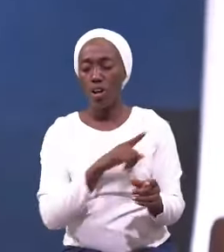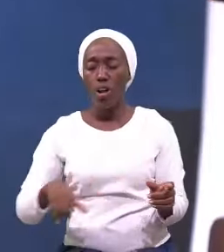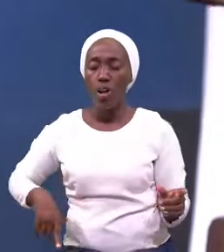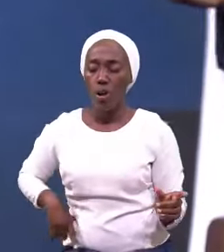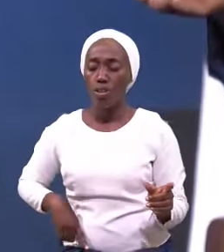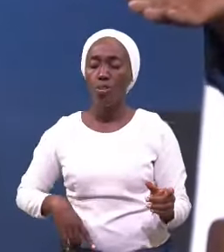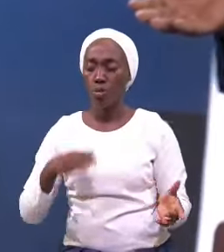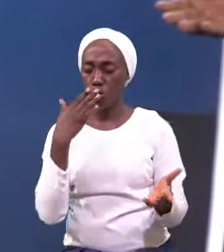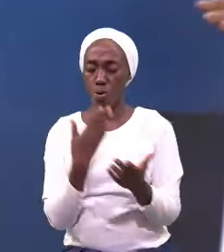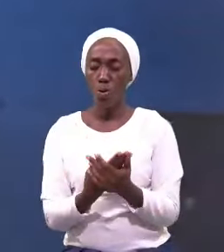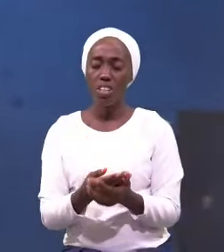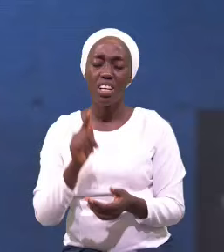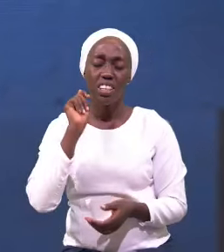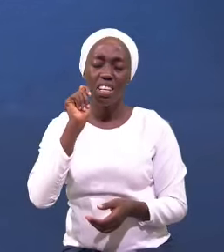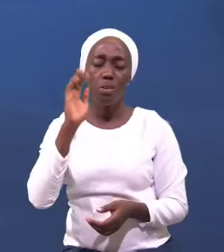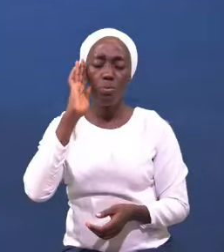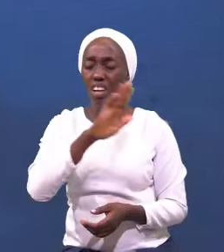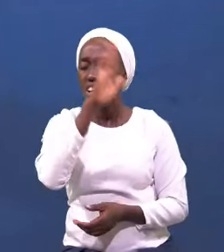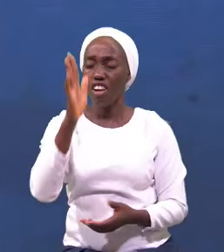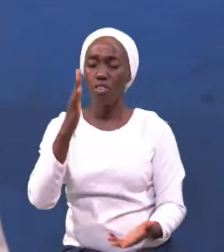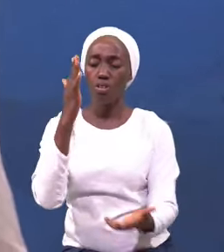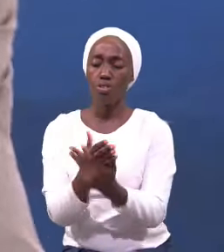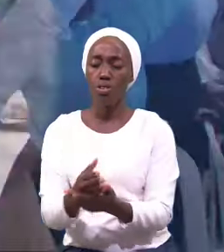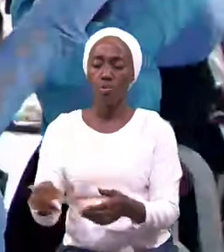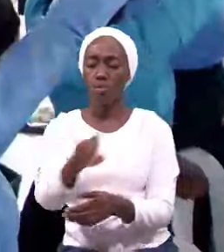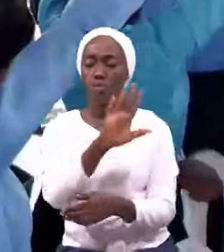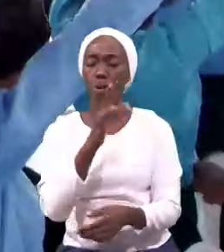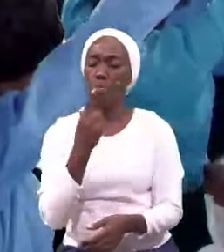Good testimony will never cease in your mouth.